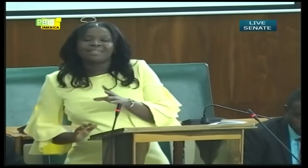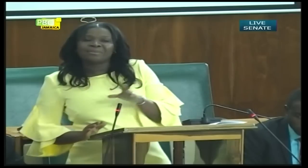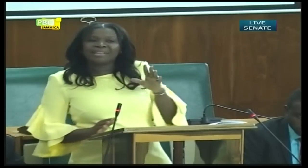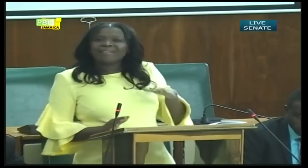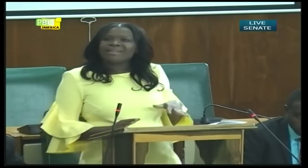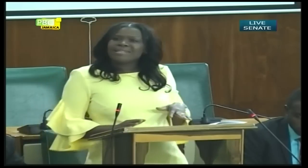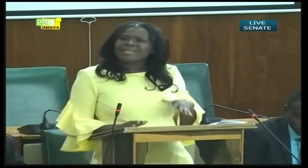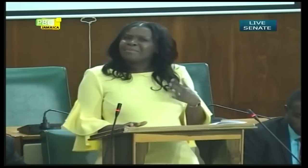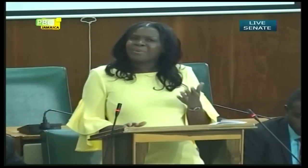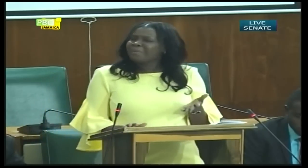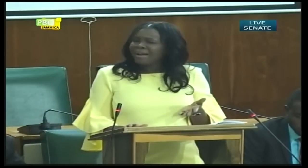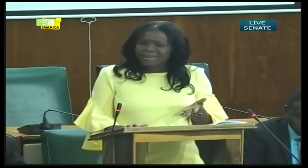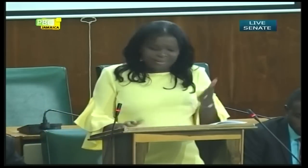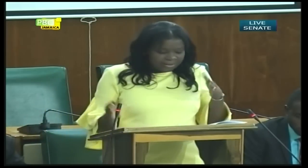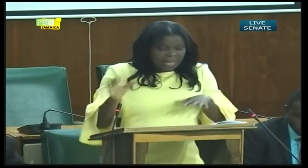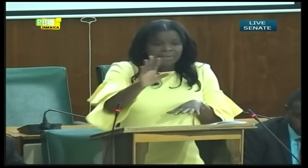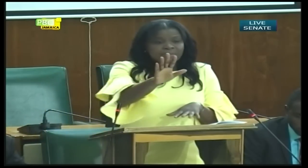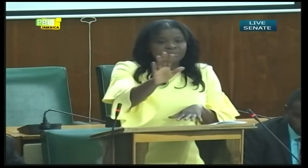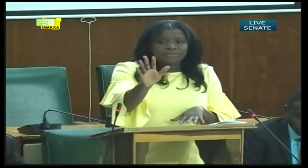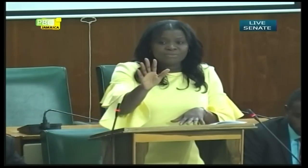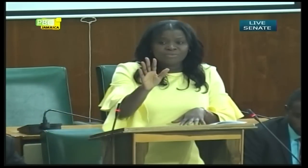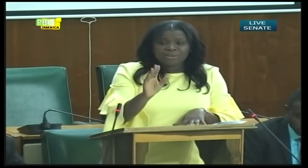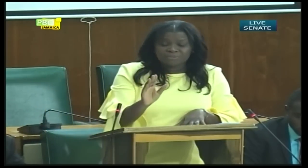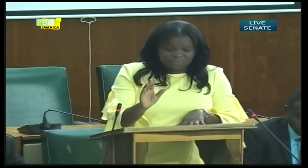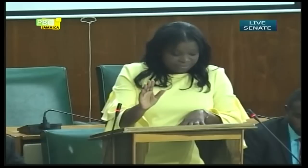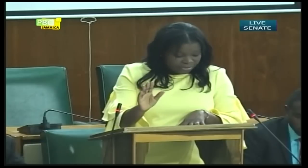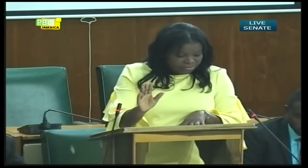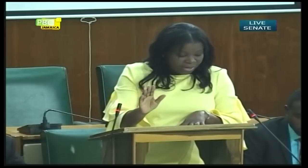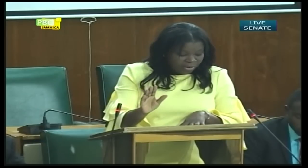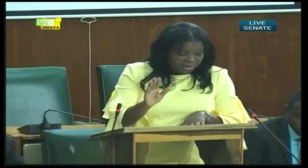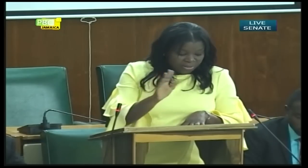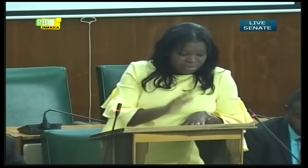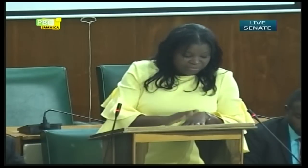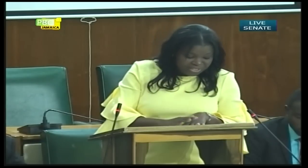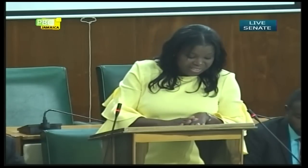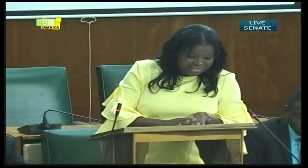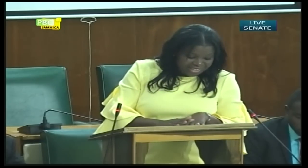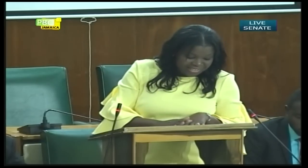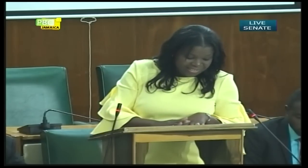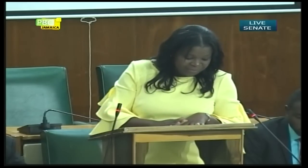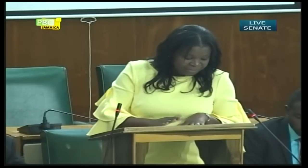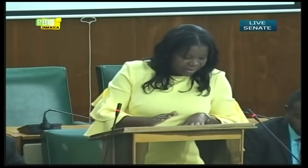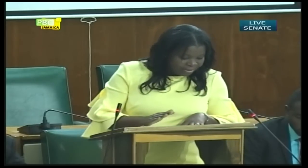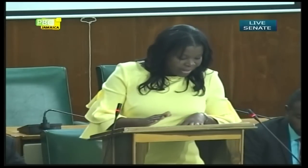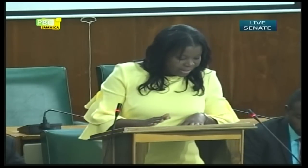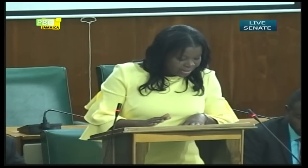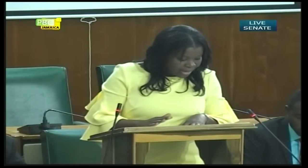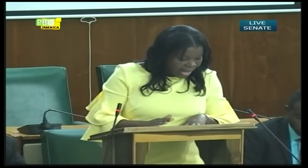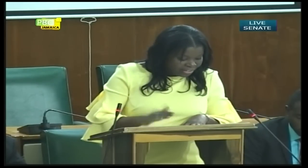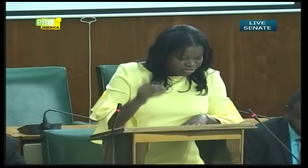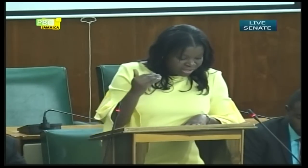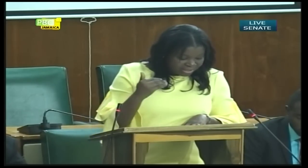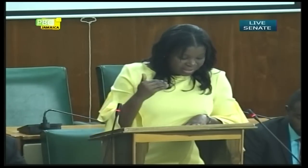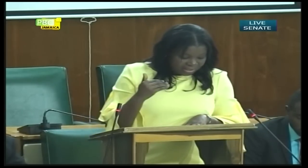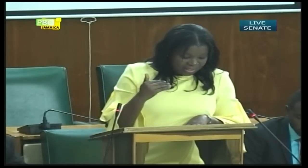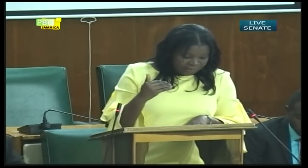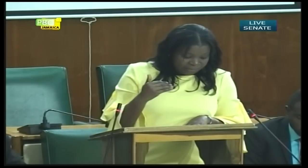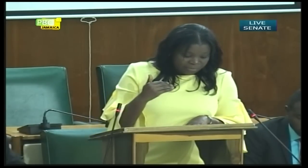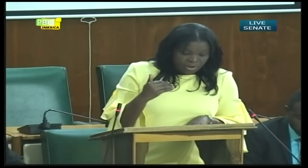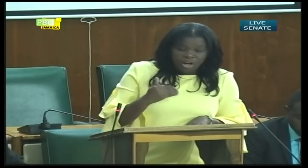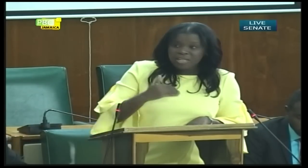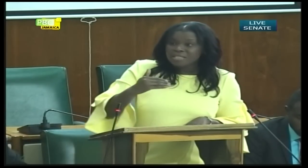interestingly, when I read it, I was like, but why? And for the record, the provision says that a